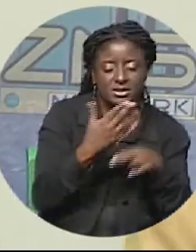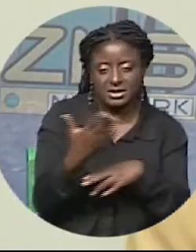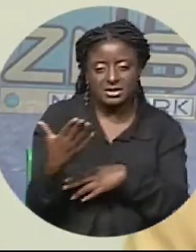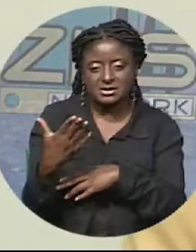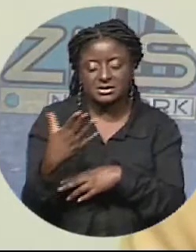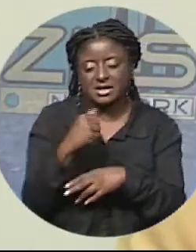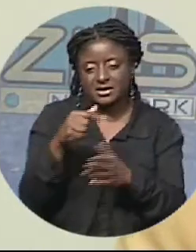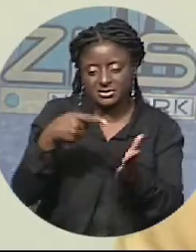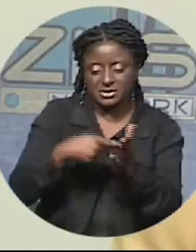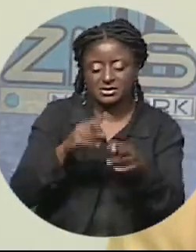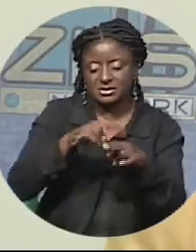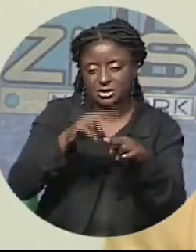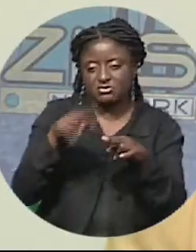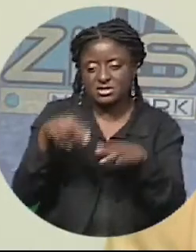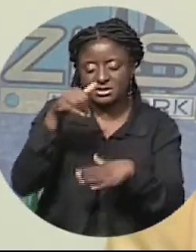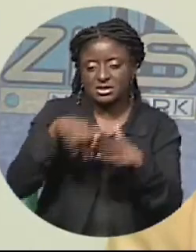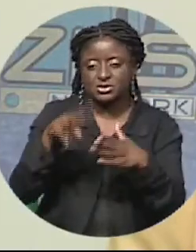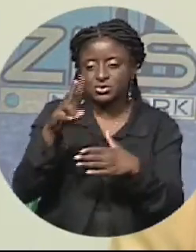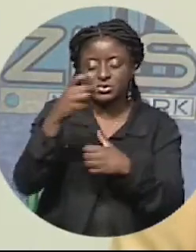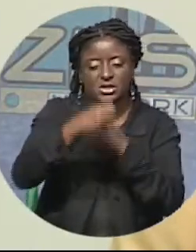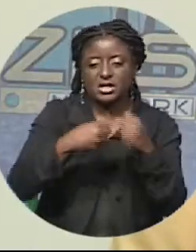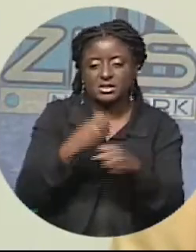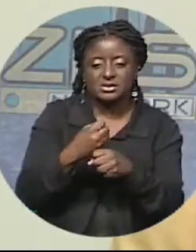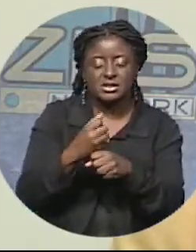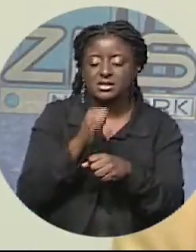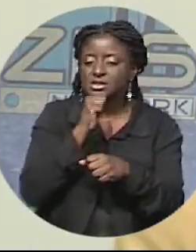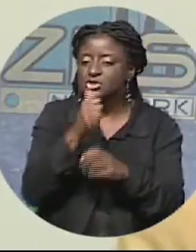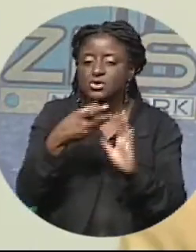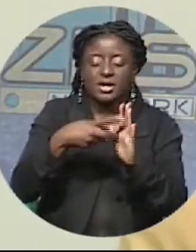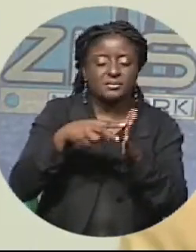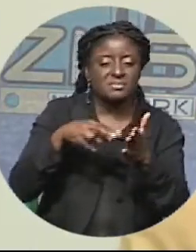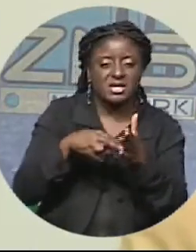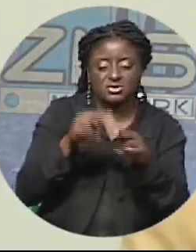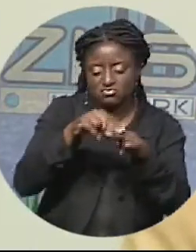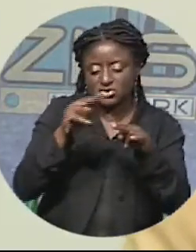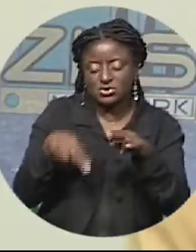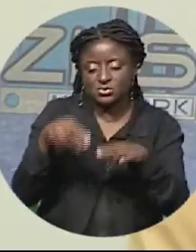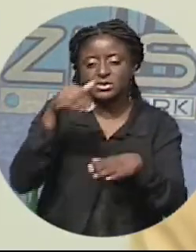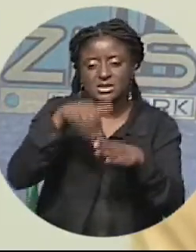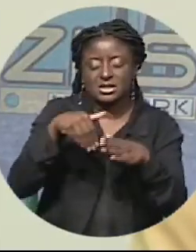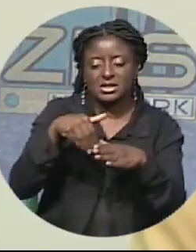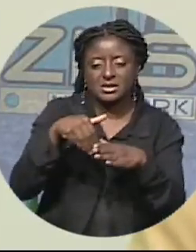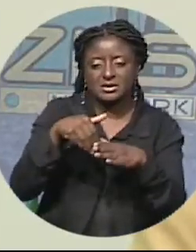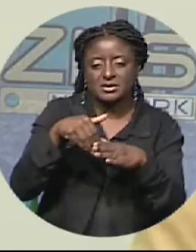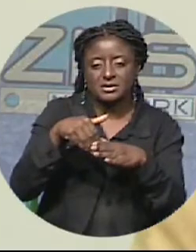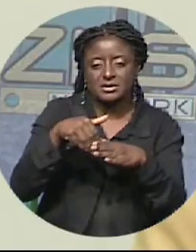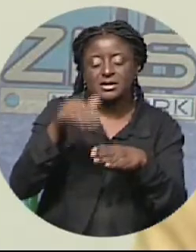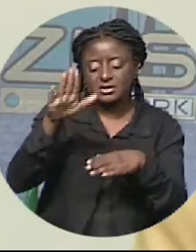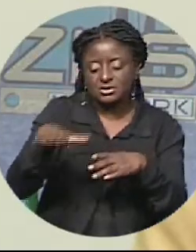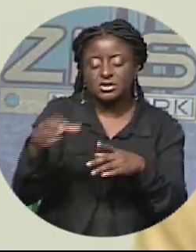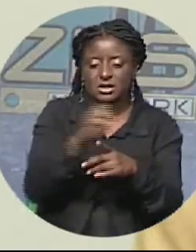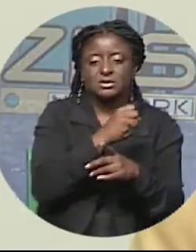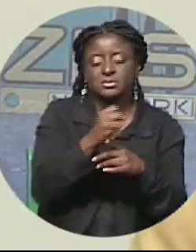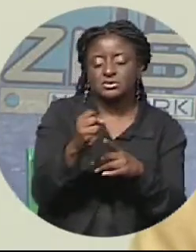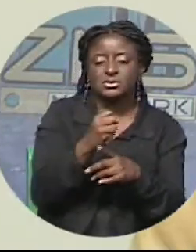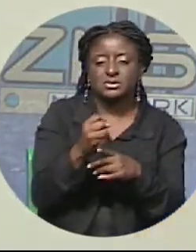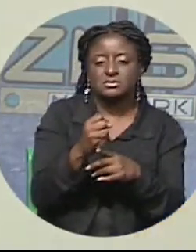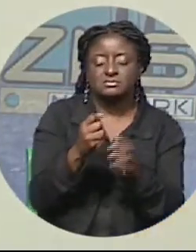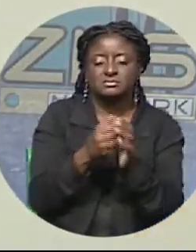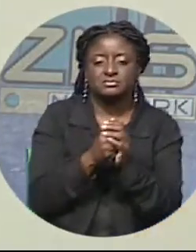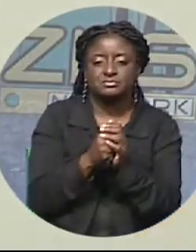2 years does not necessarily mean a reduction in cases of child